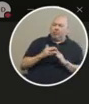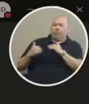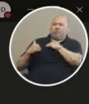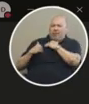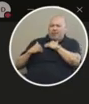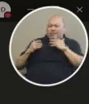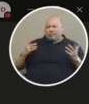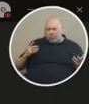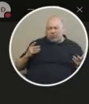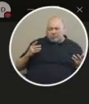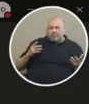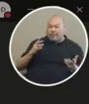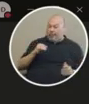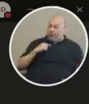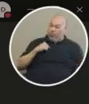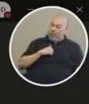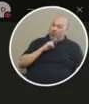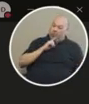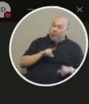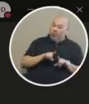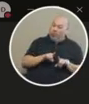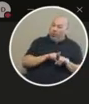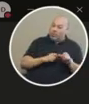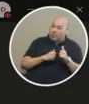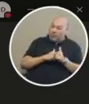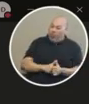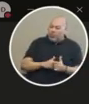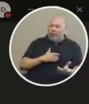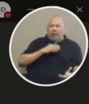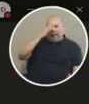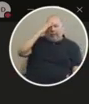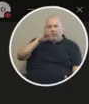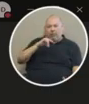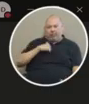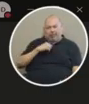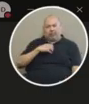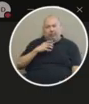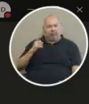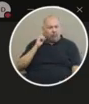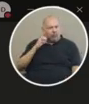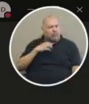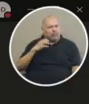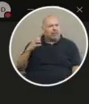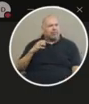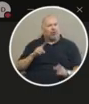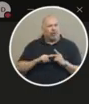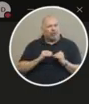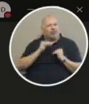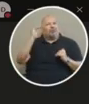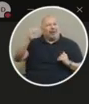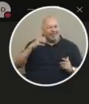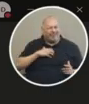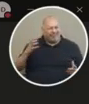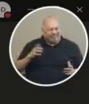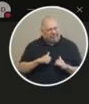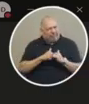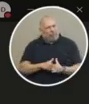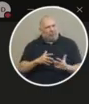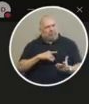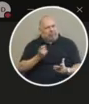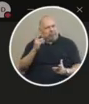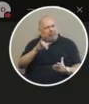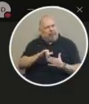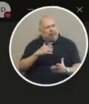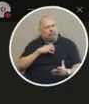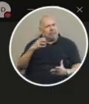responsibly, and we are also enforcing it. And I know it because of the complaints we've gotten on too much enforcement. I understand